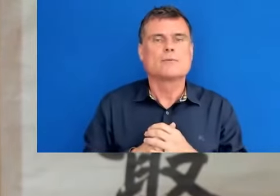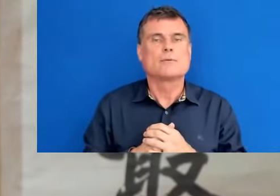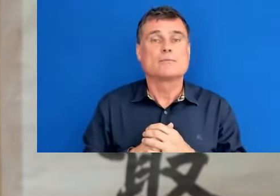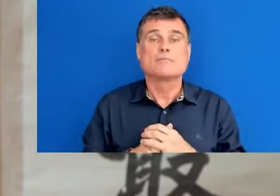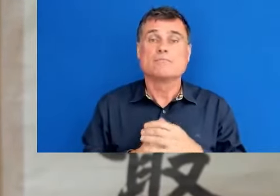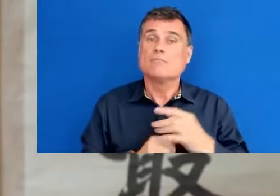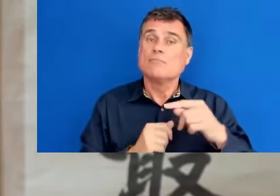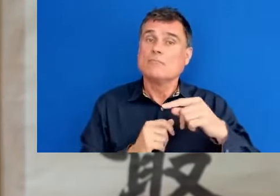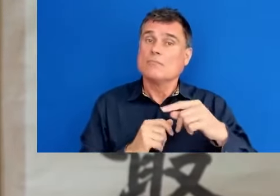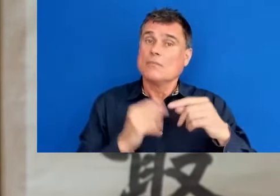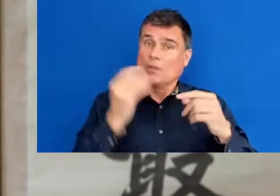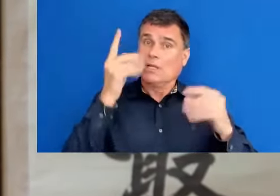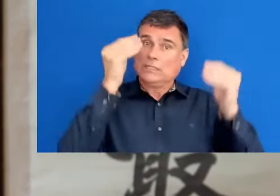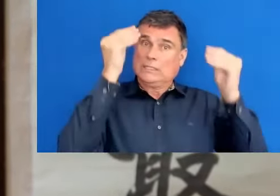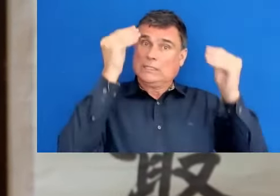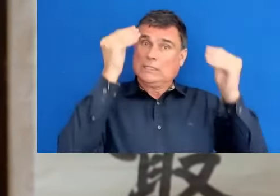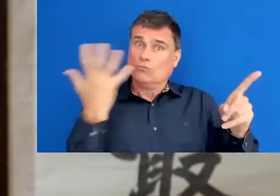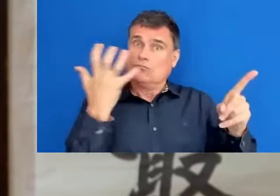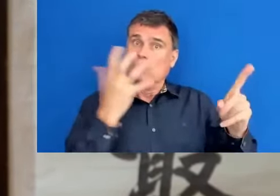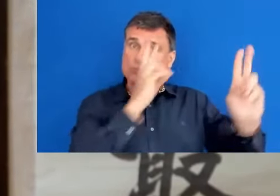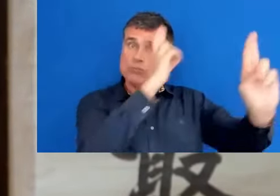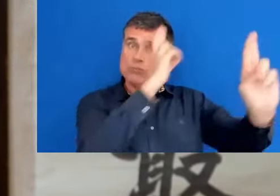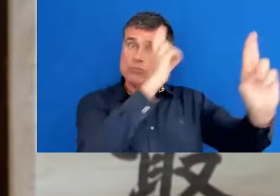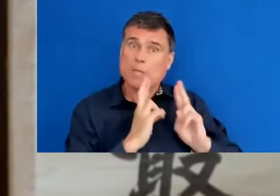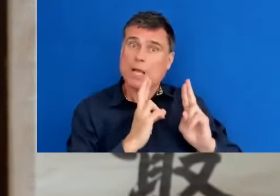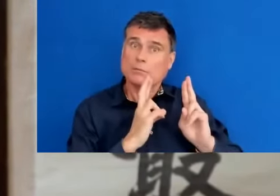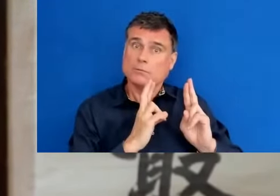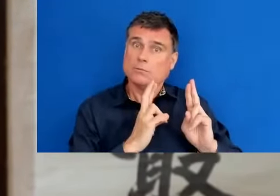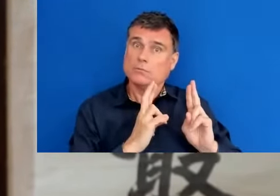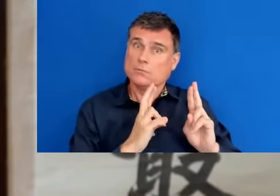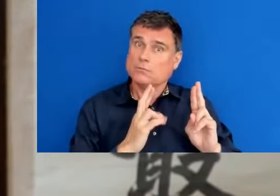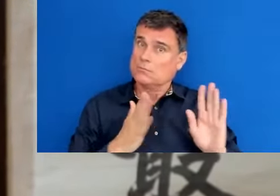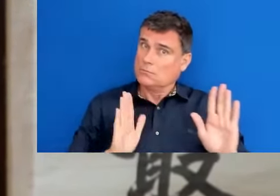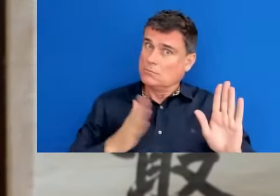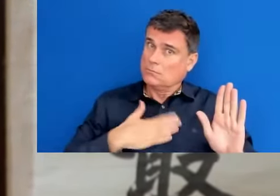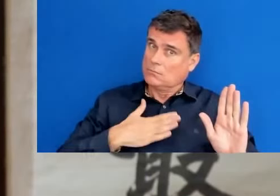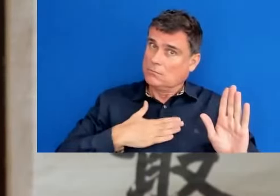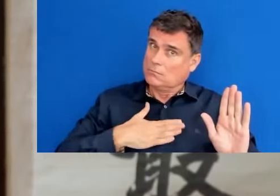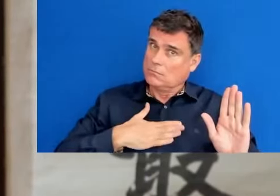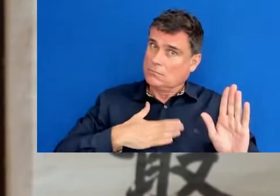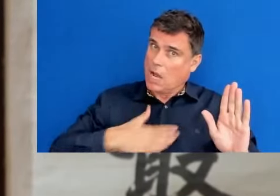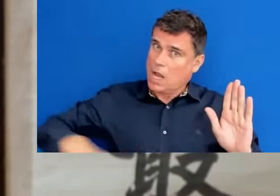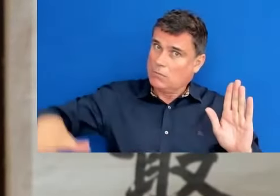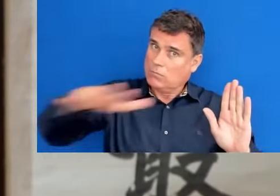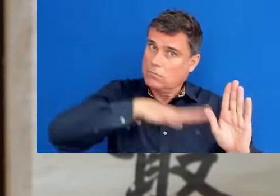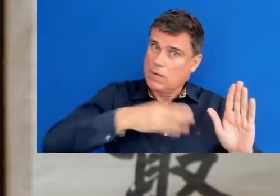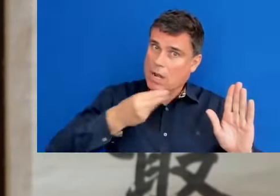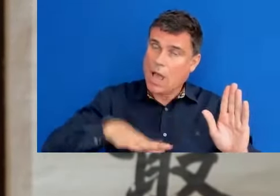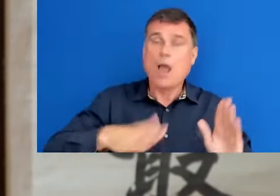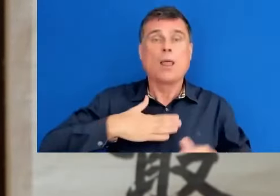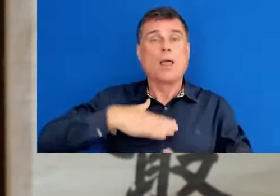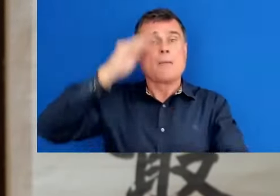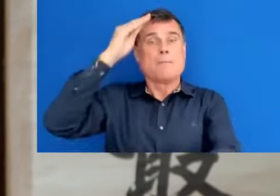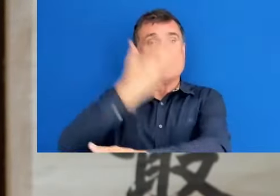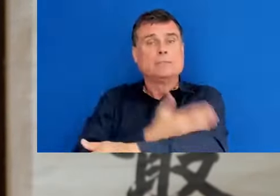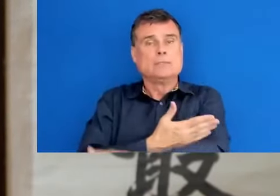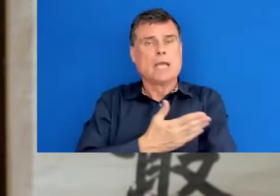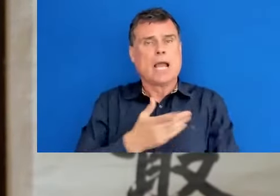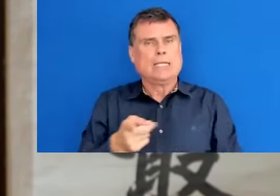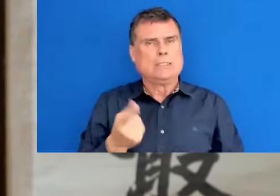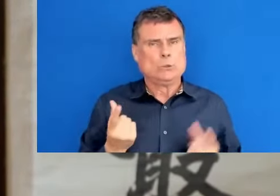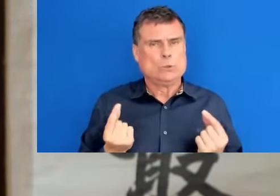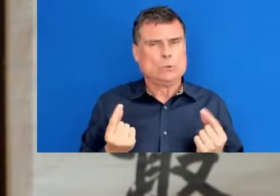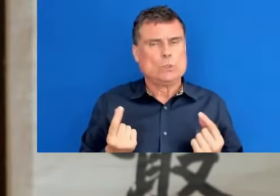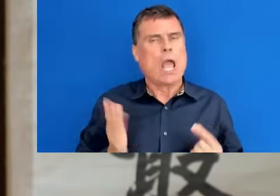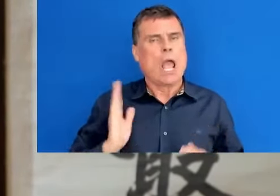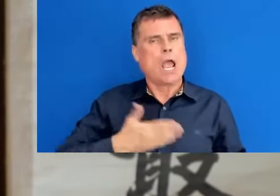At first, all respect to the teacher for acknowledging that people didn't come from here. But second of all, that's when he